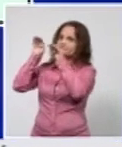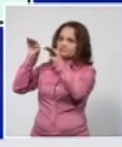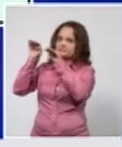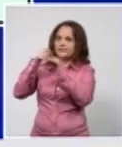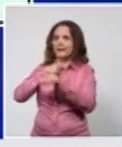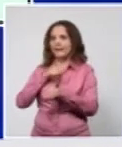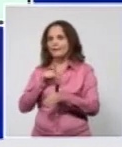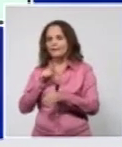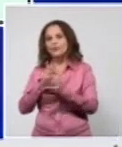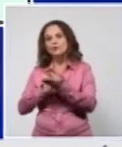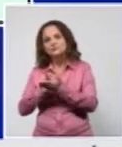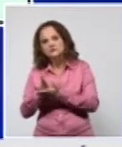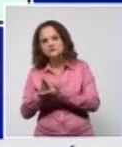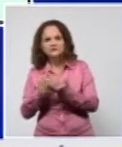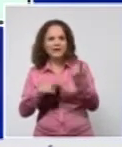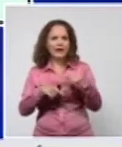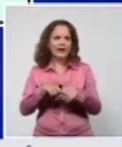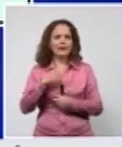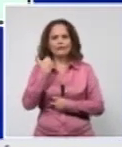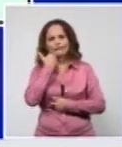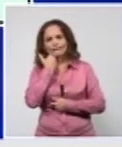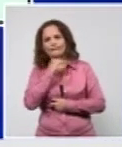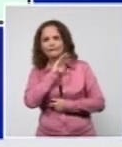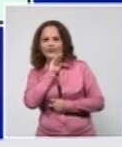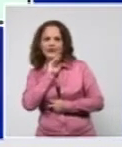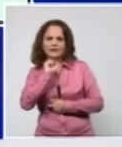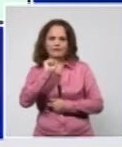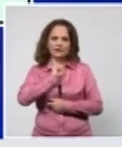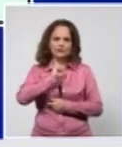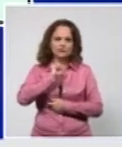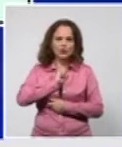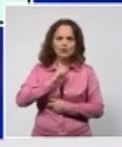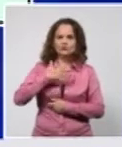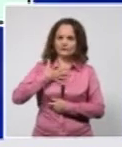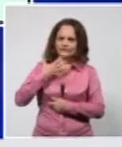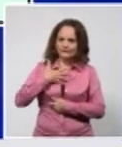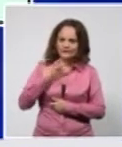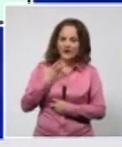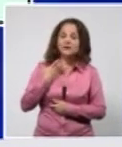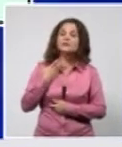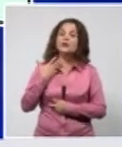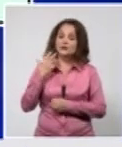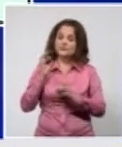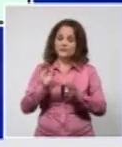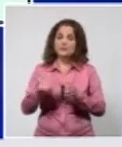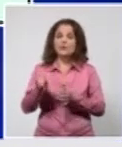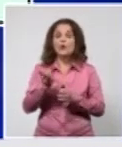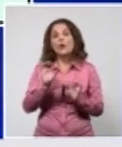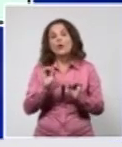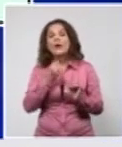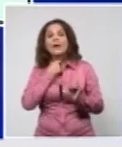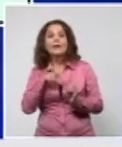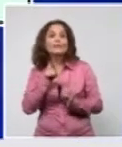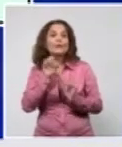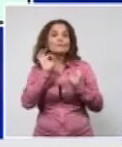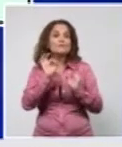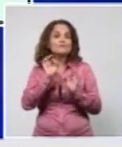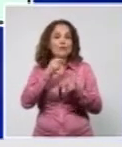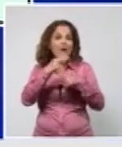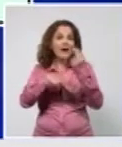with 146 days, Guantánamo, Santiago de Cuba, and the Isle of Youth Special Municipality